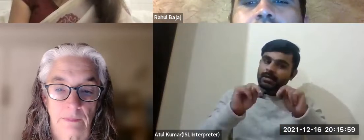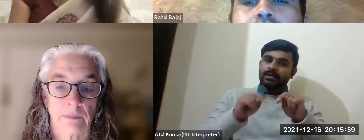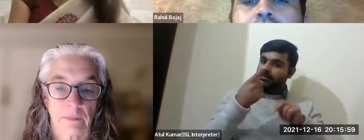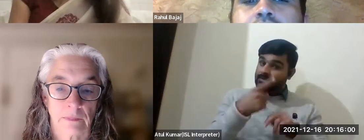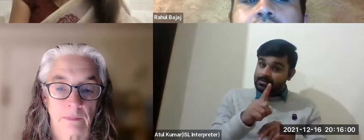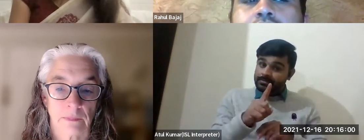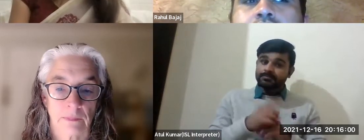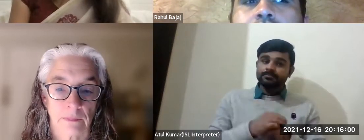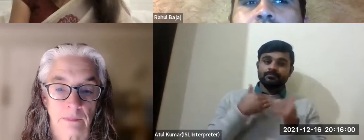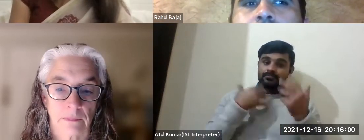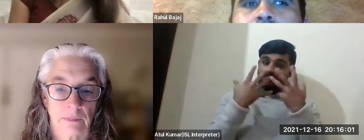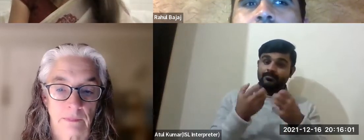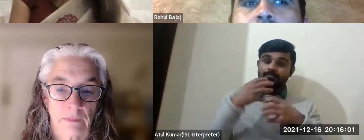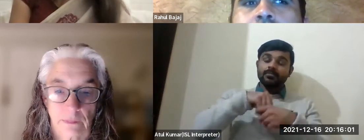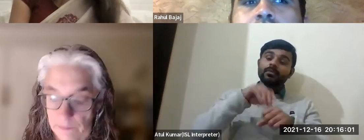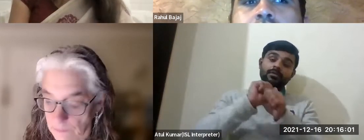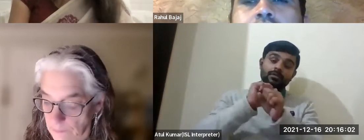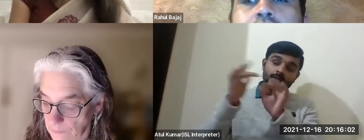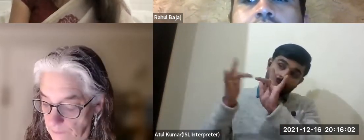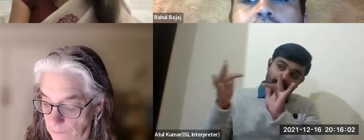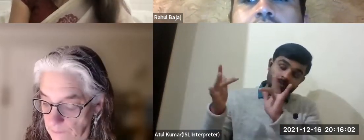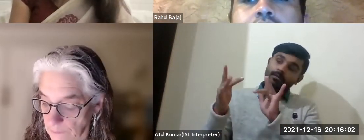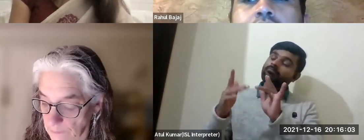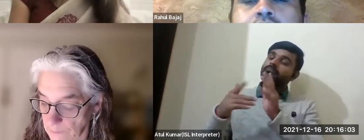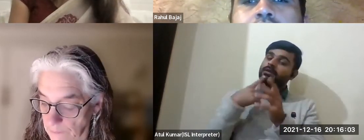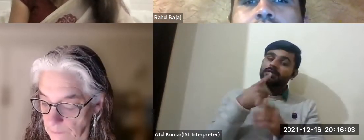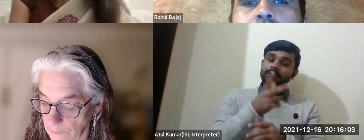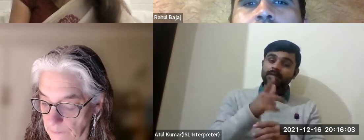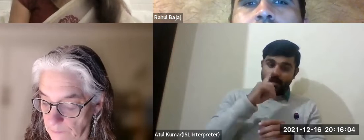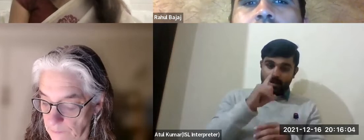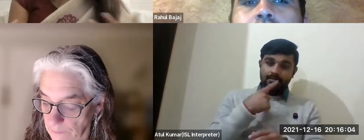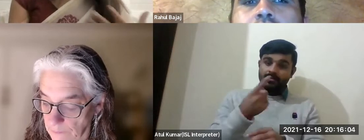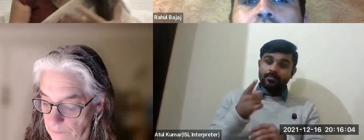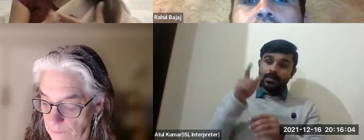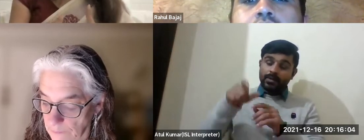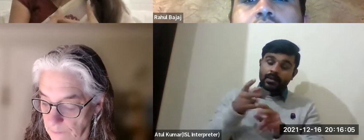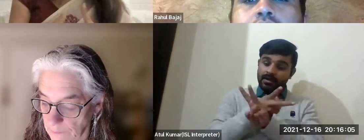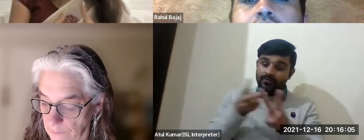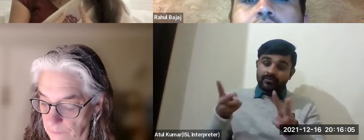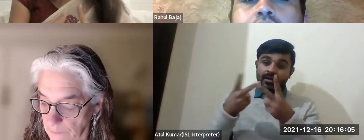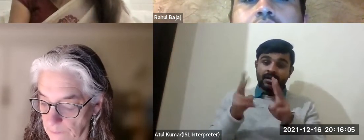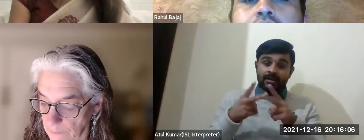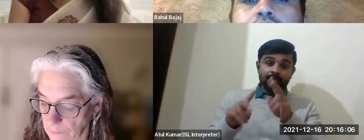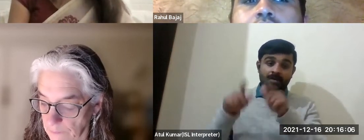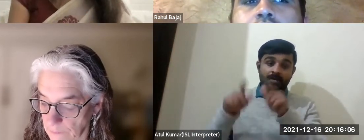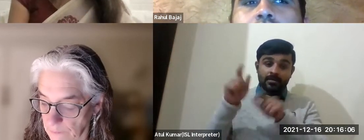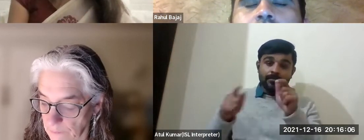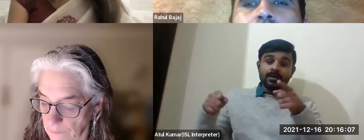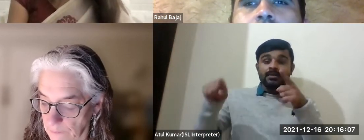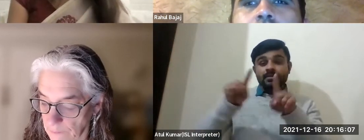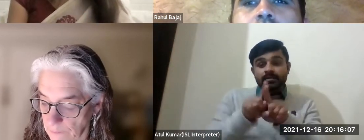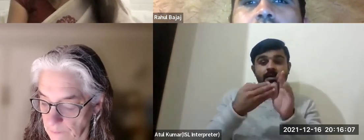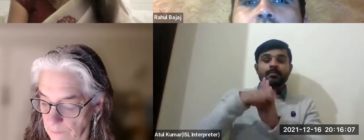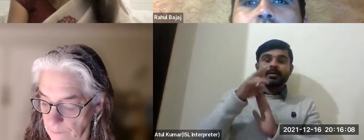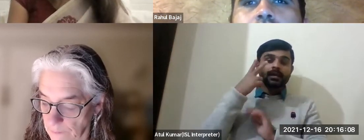Yes. We need to reach out to them, like Lainey said. We need to get different people on the same level, because what